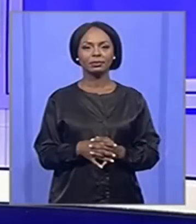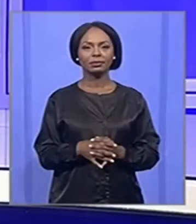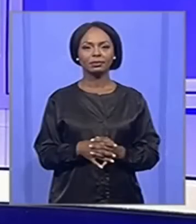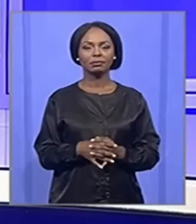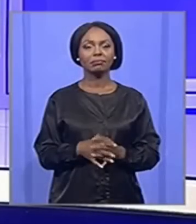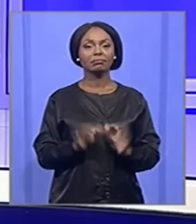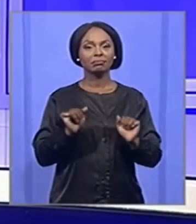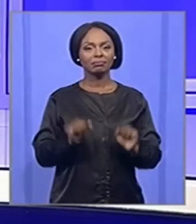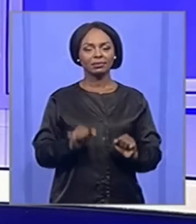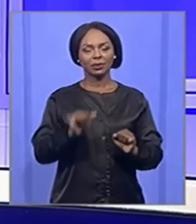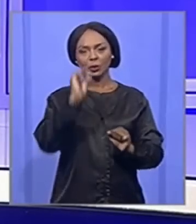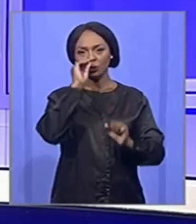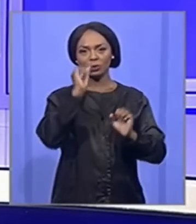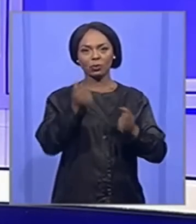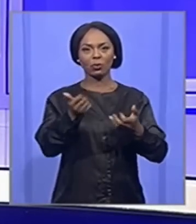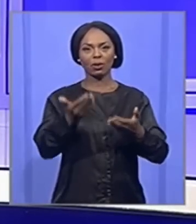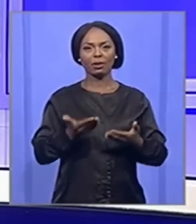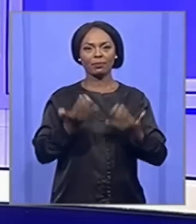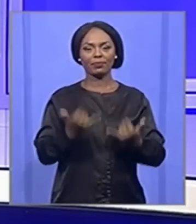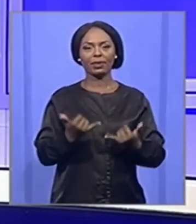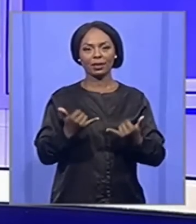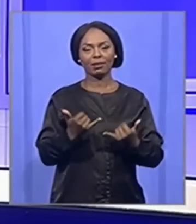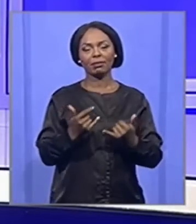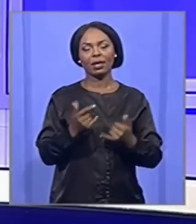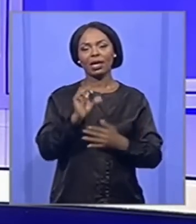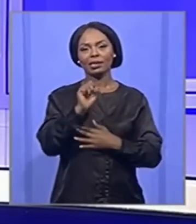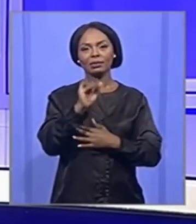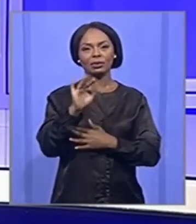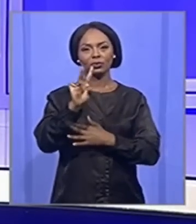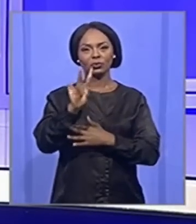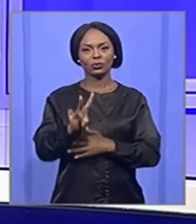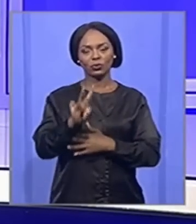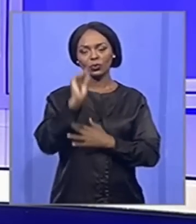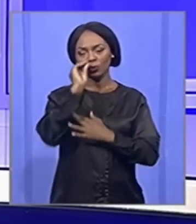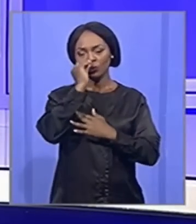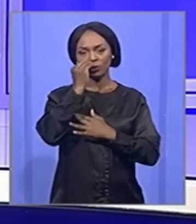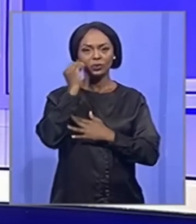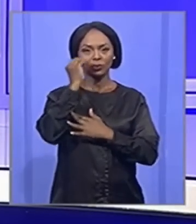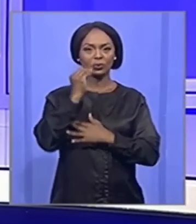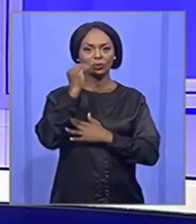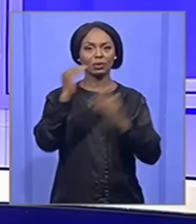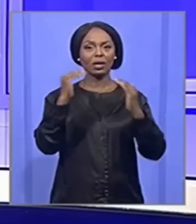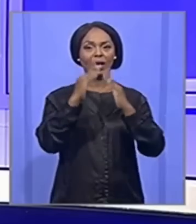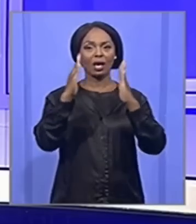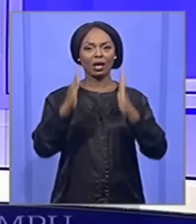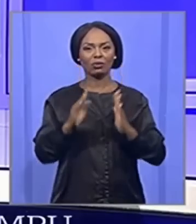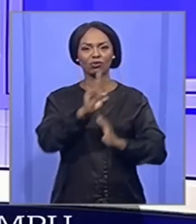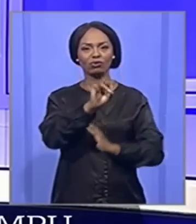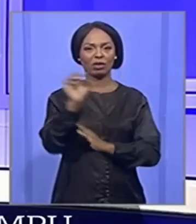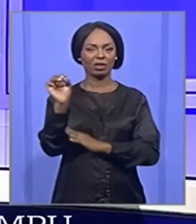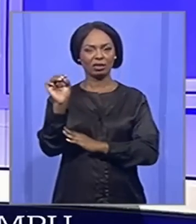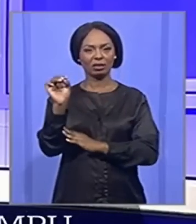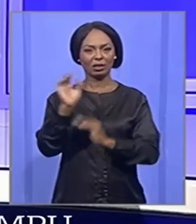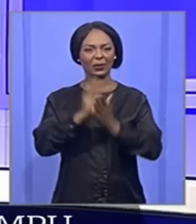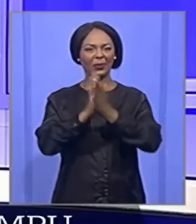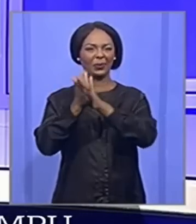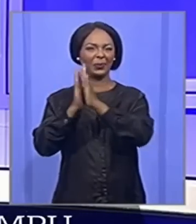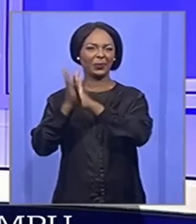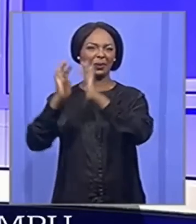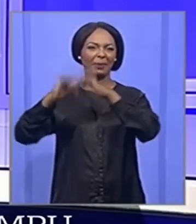Moire boela go amohela kgasonyena ya ditaba tsa Sesotho SABC 2. Matlo a feta makgolo a mabedi a sentswe ke sefefo